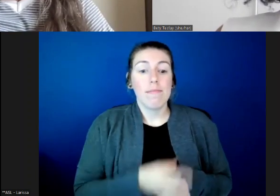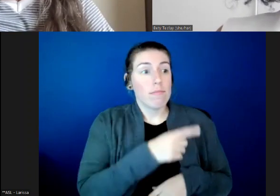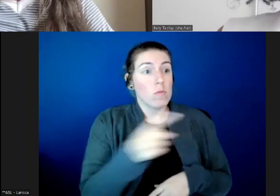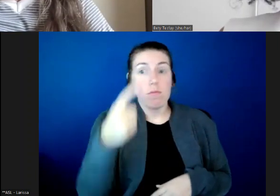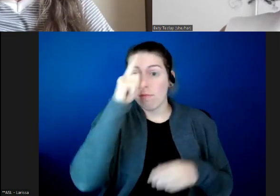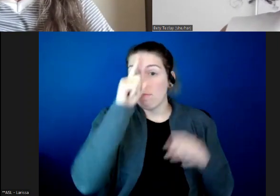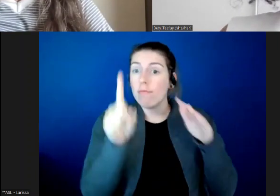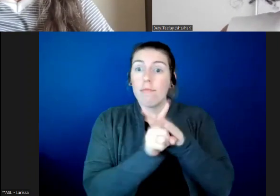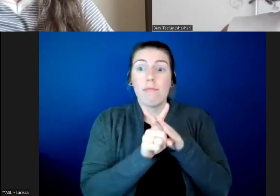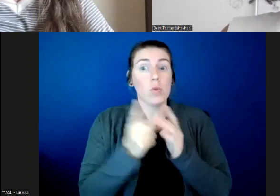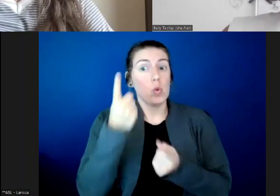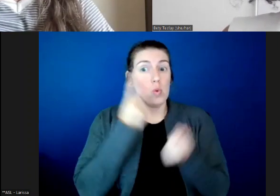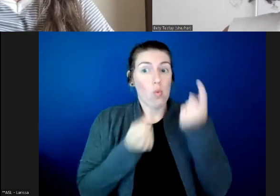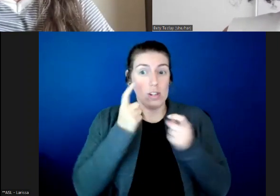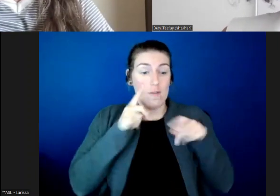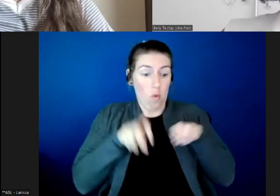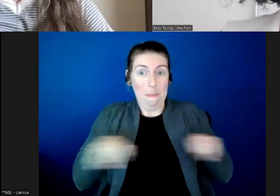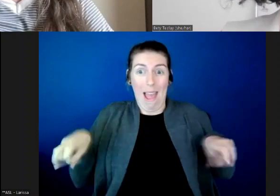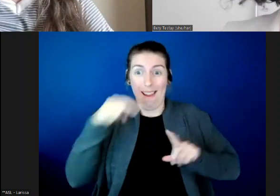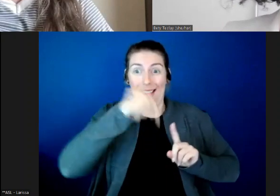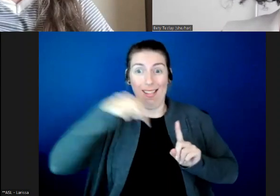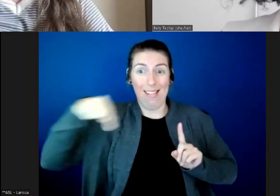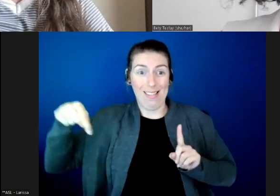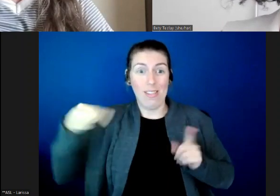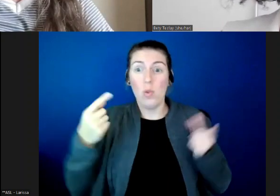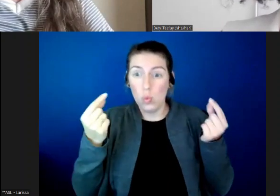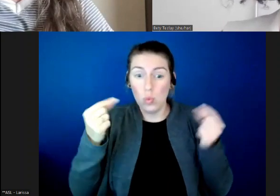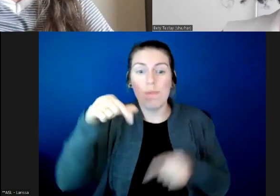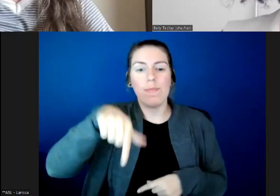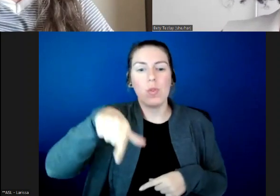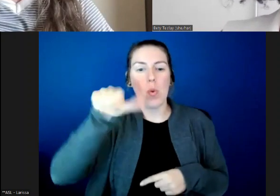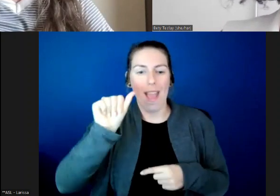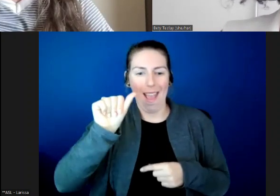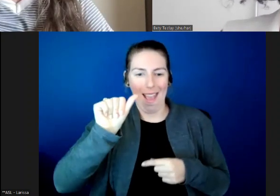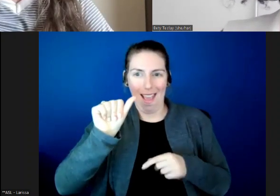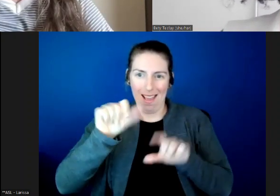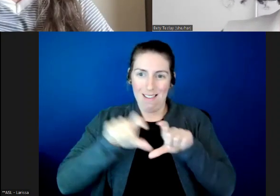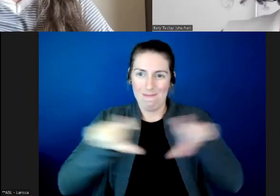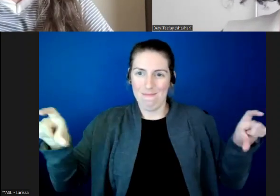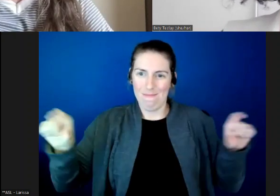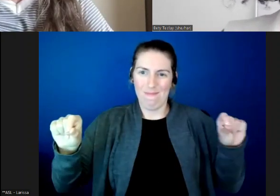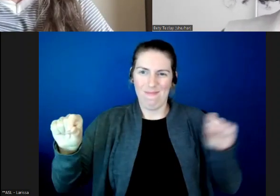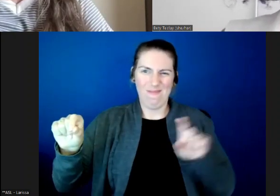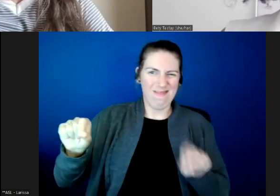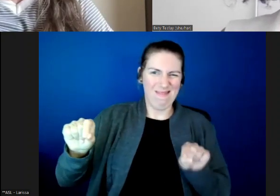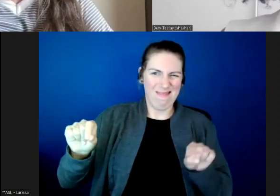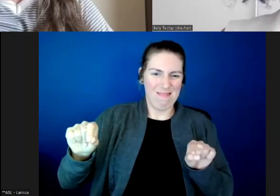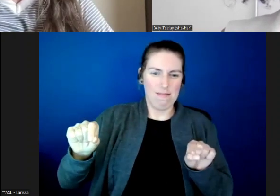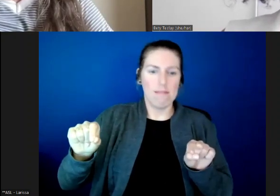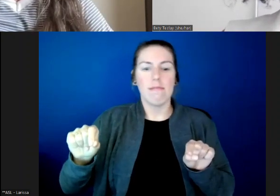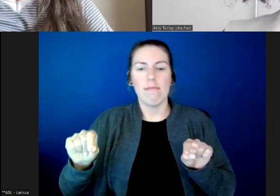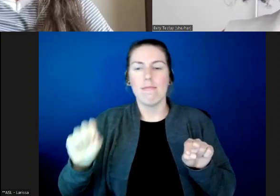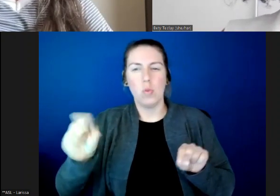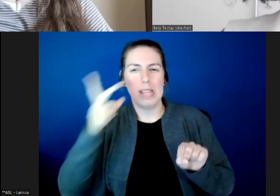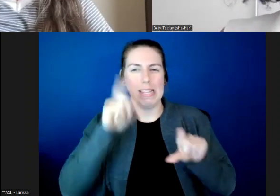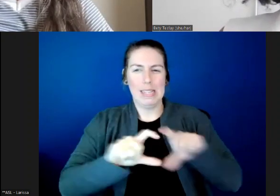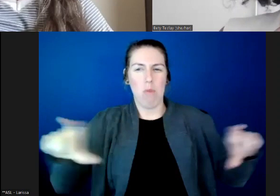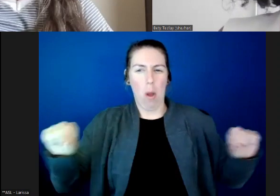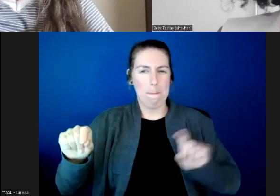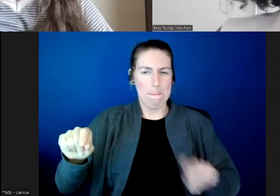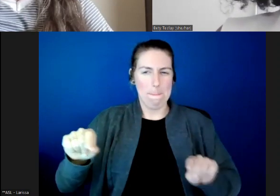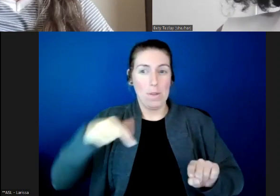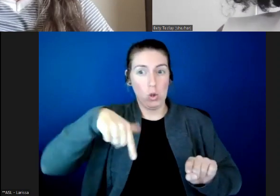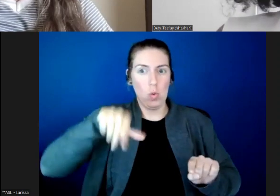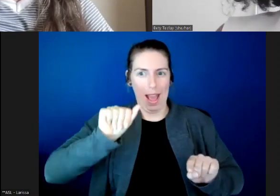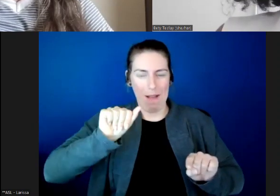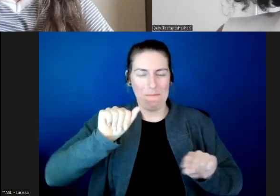for the panelists, please put these in the Q&A, which is usually a box at the bottom of your screen. We'd